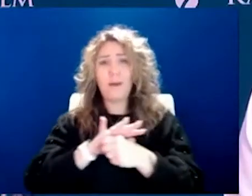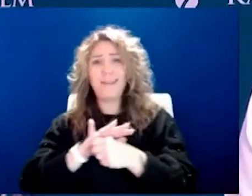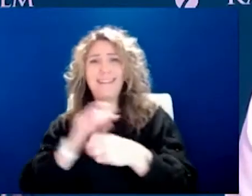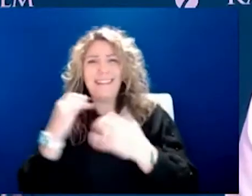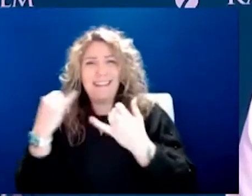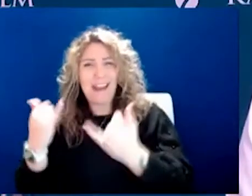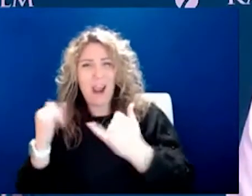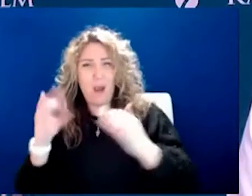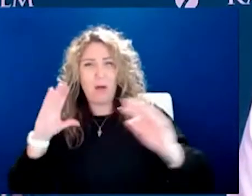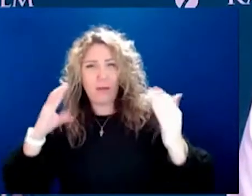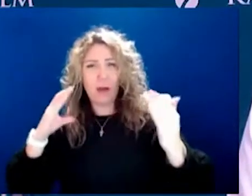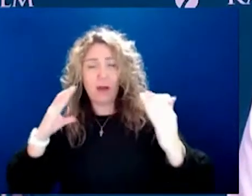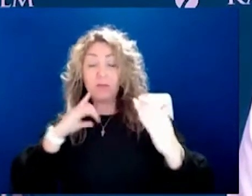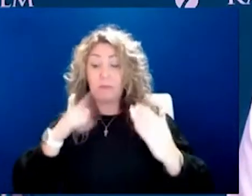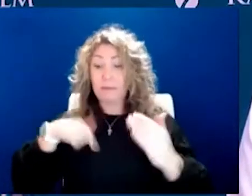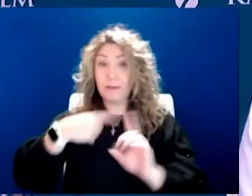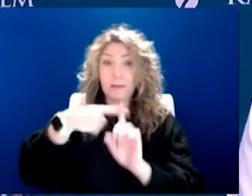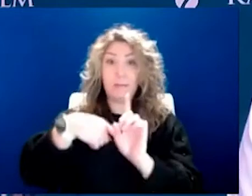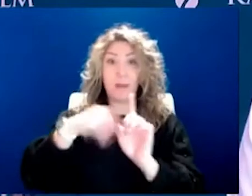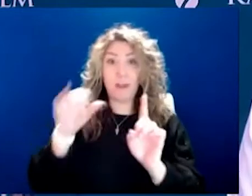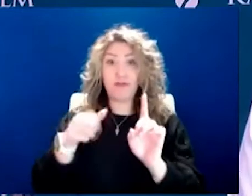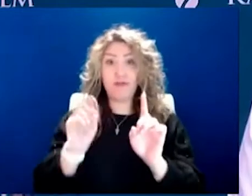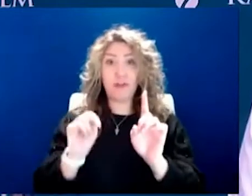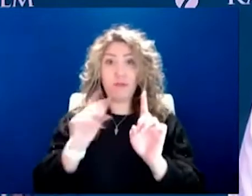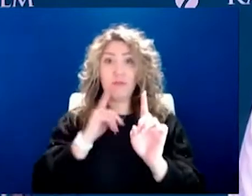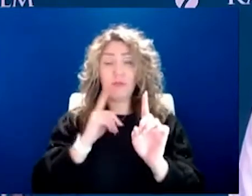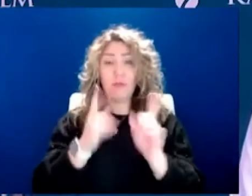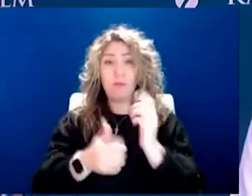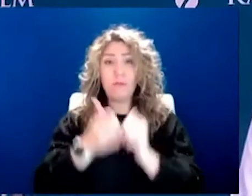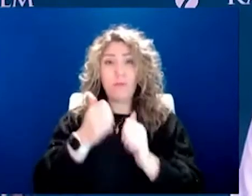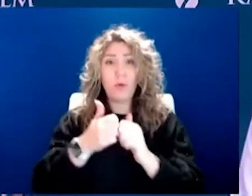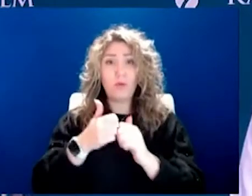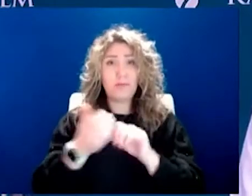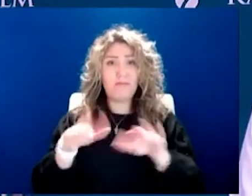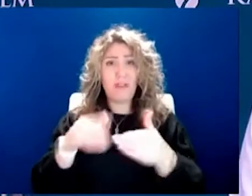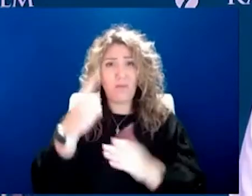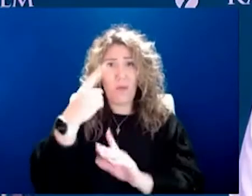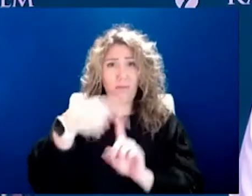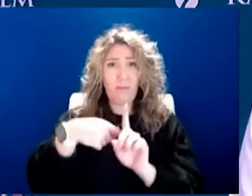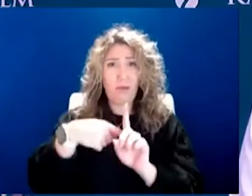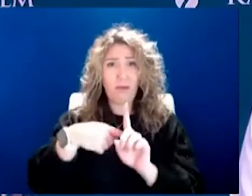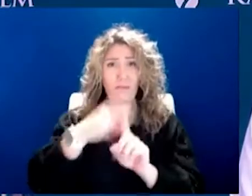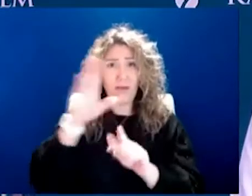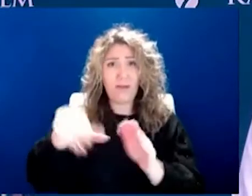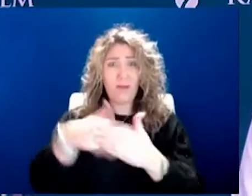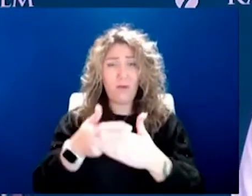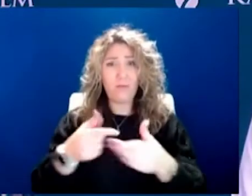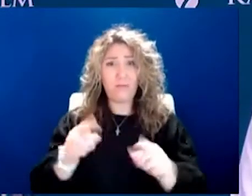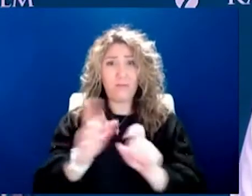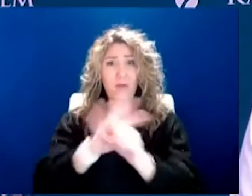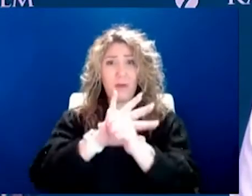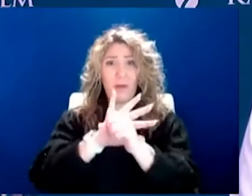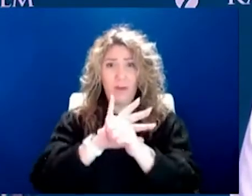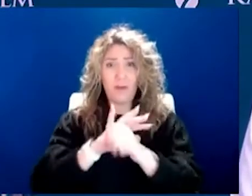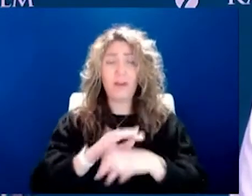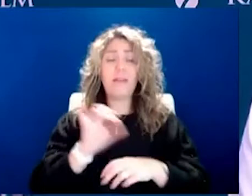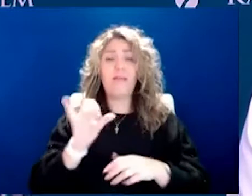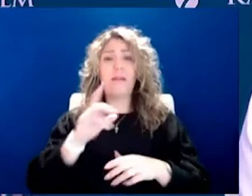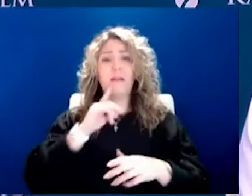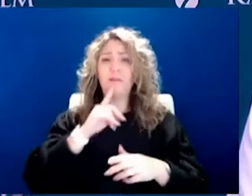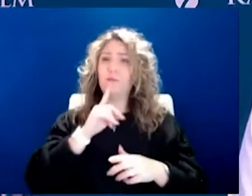this month of January, we're seeing the most deaths in 1 month, I think, that we've seen in the whole pandemic. So that's challenging to deal